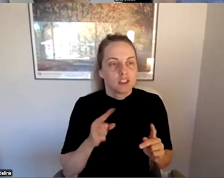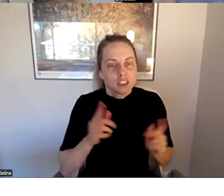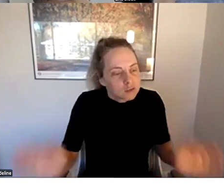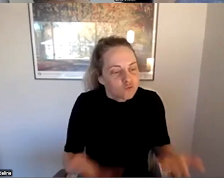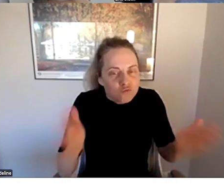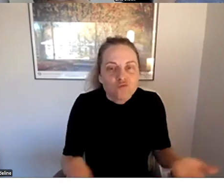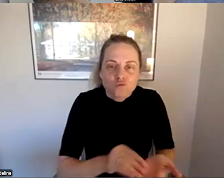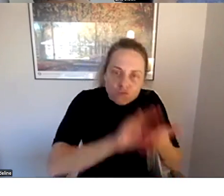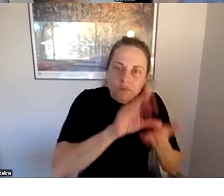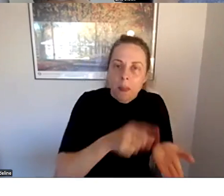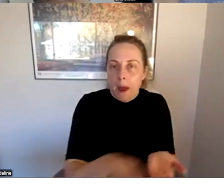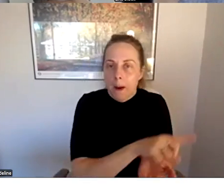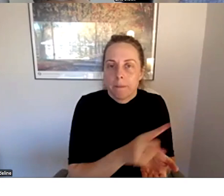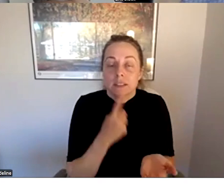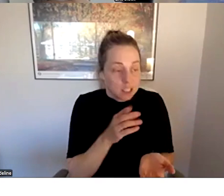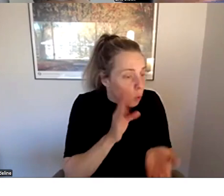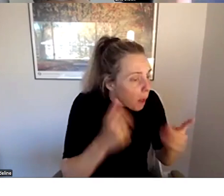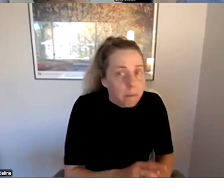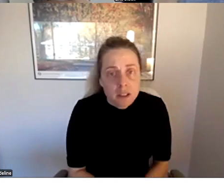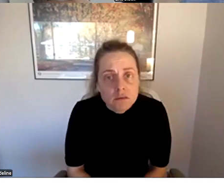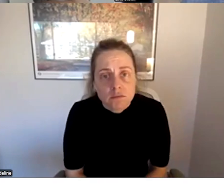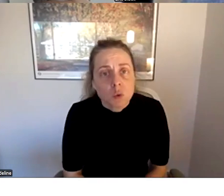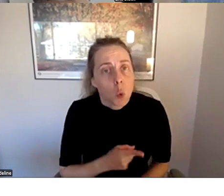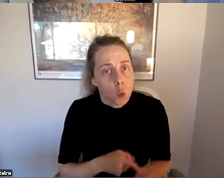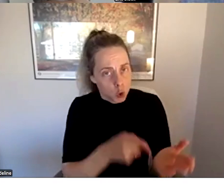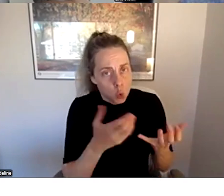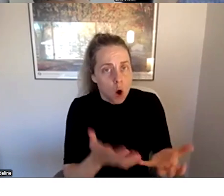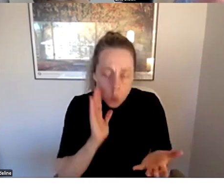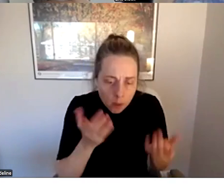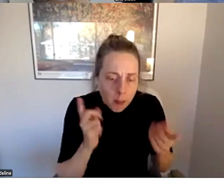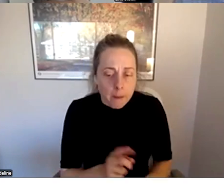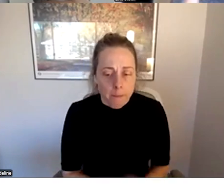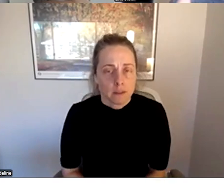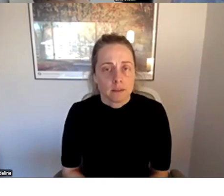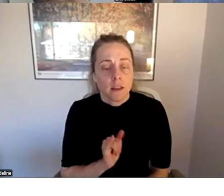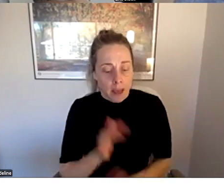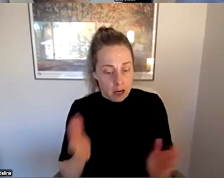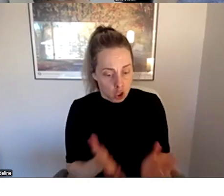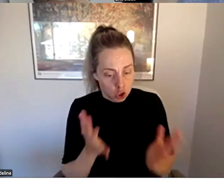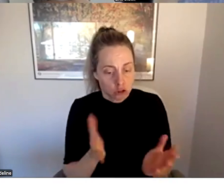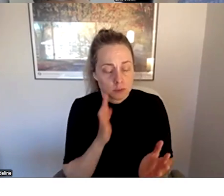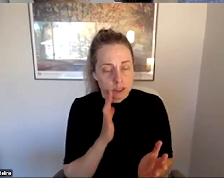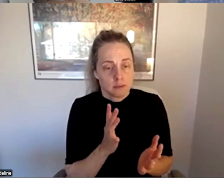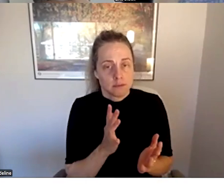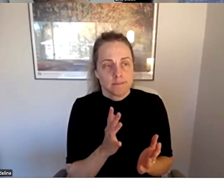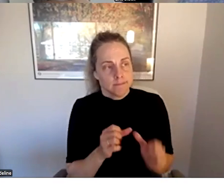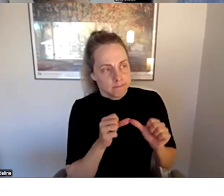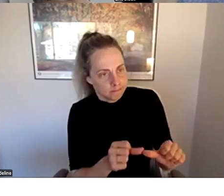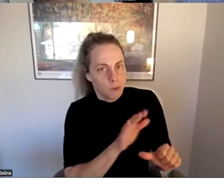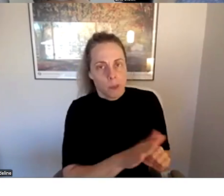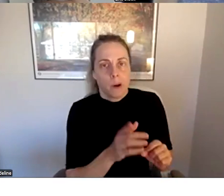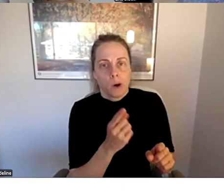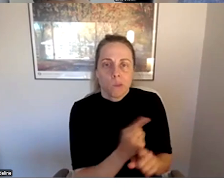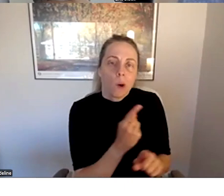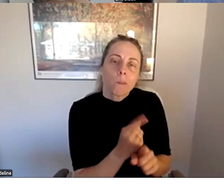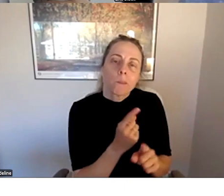in life is going to happen. And I think that encouragement continues to keep them to have the proper momentum through the challenges that